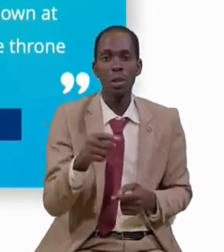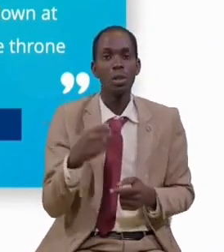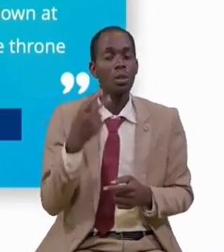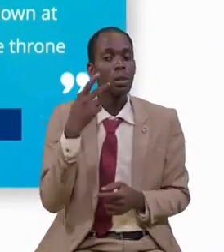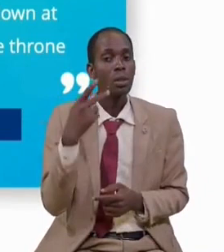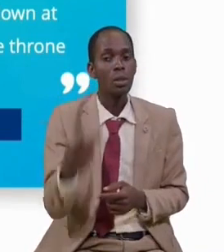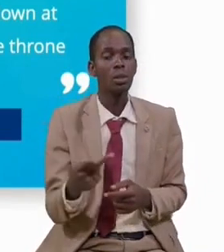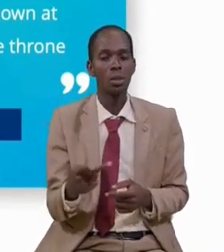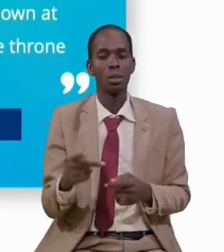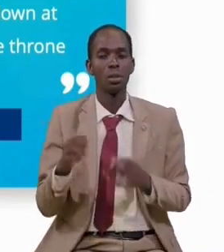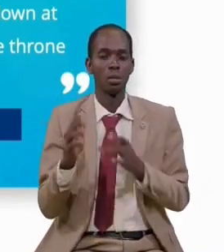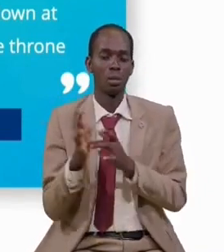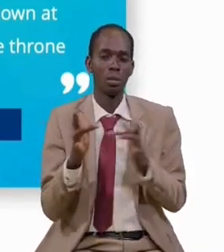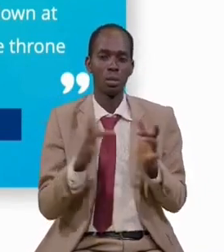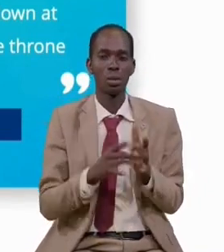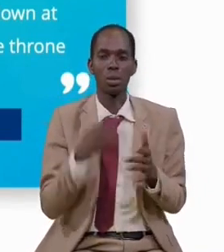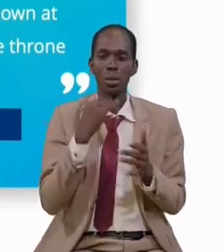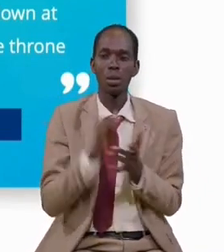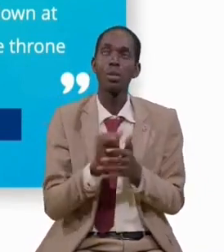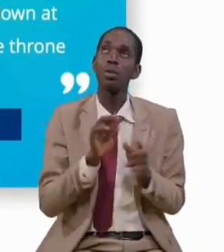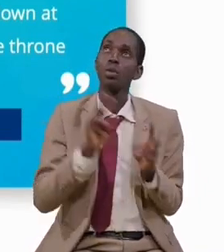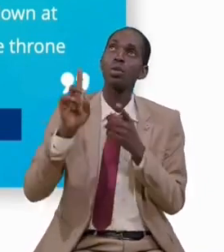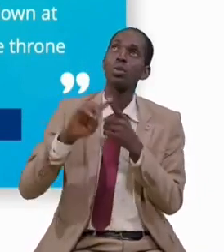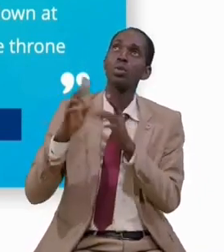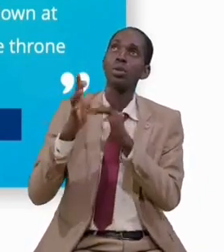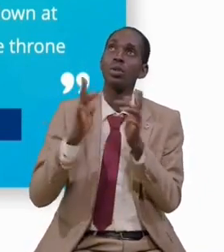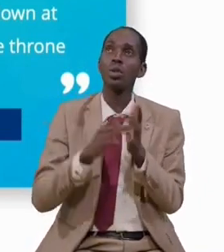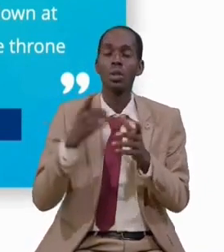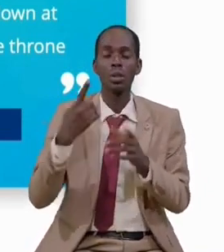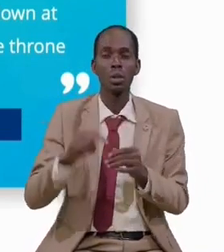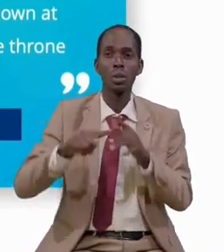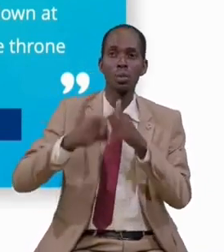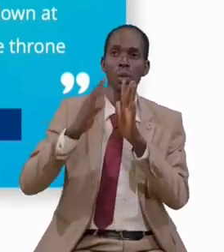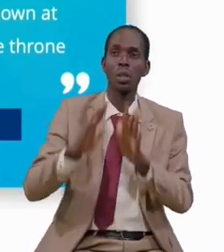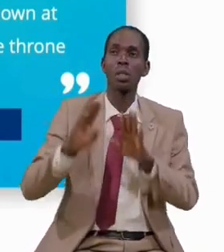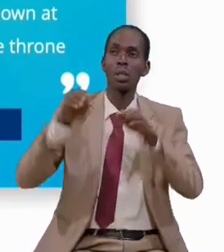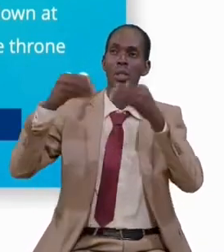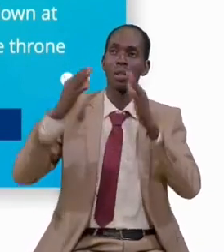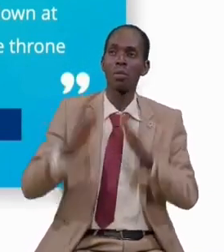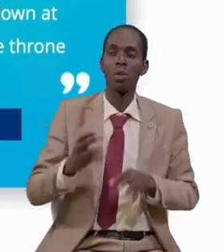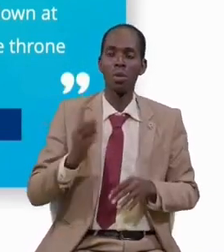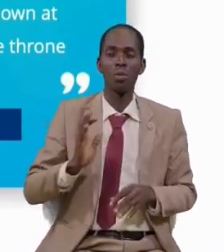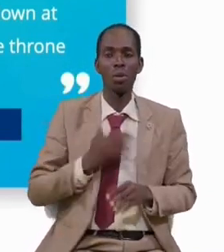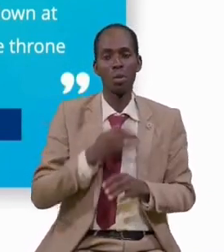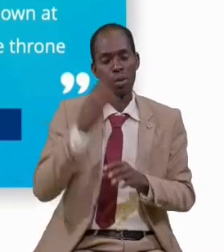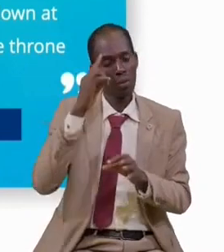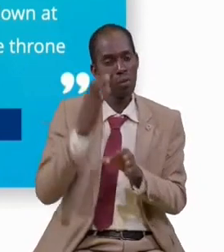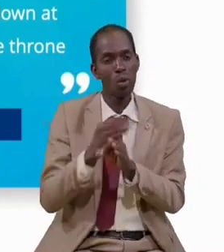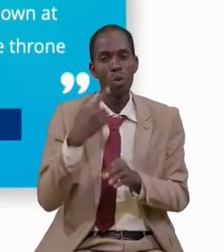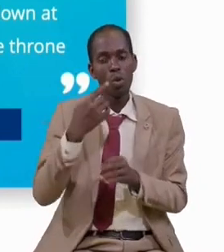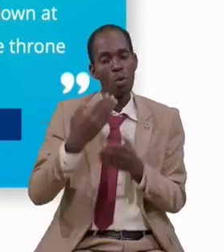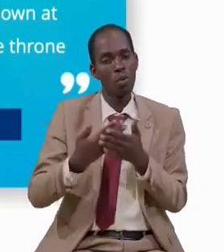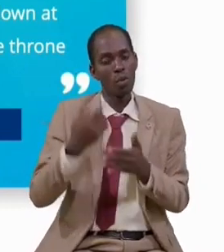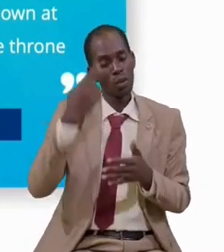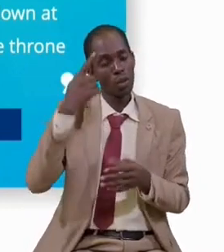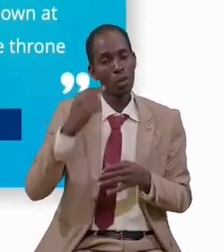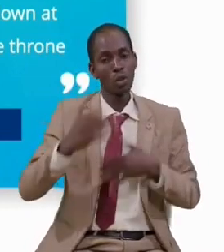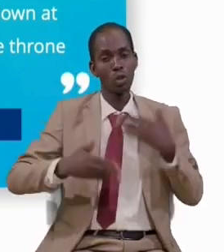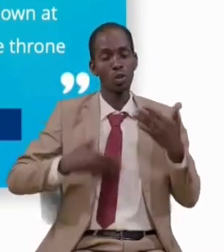unto Jesus, the author and the finisher of our faith, who for the joy that was set before him, he endured the